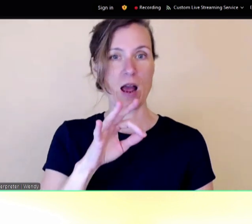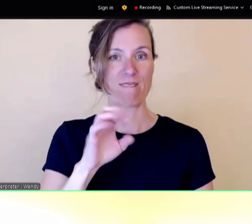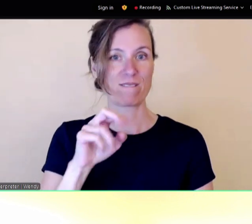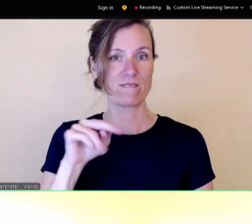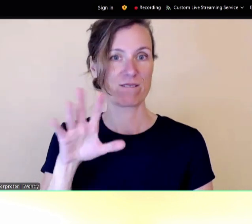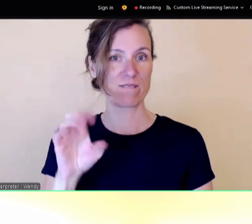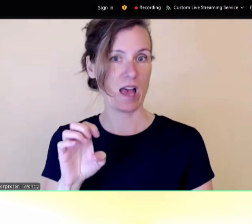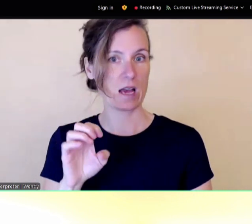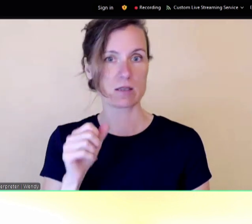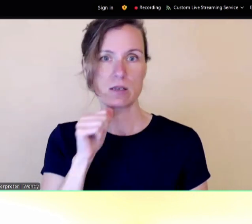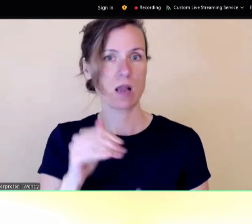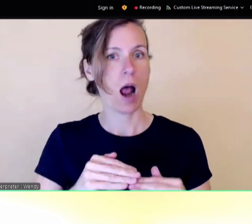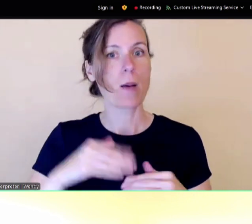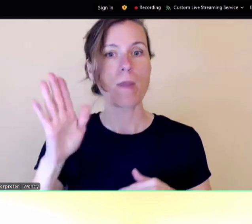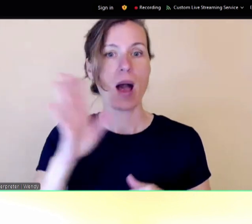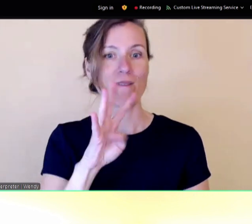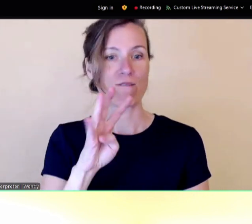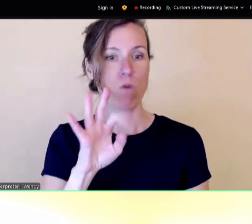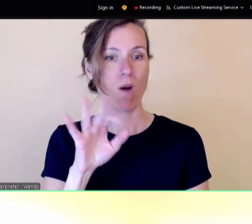required.